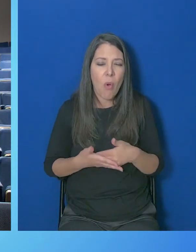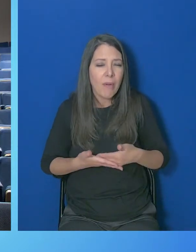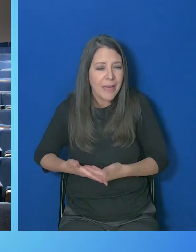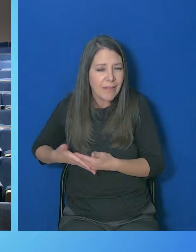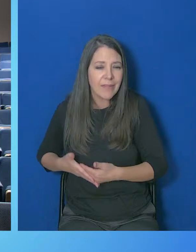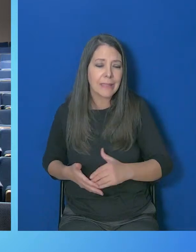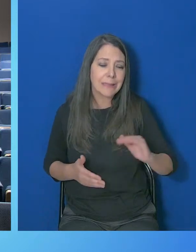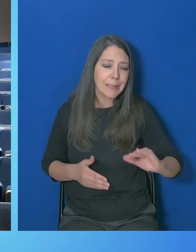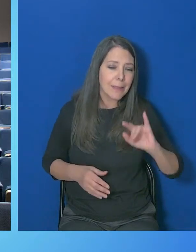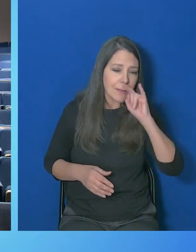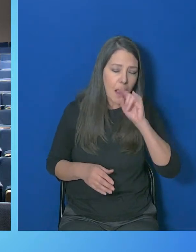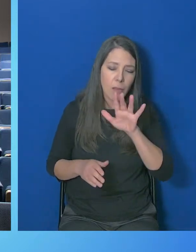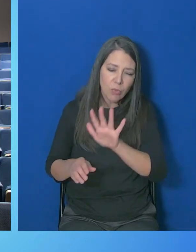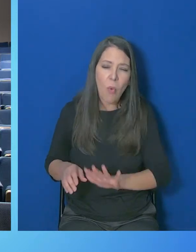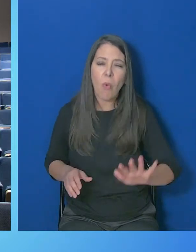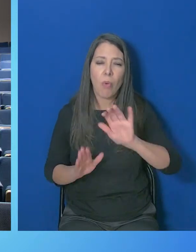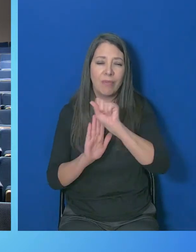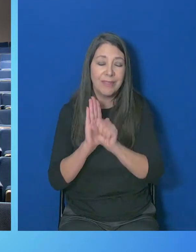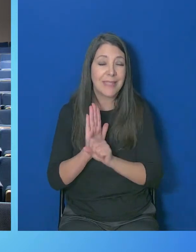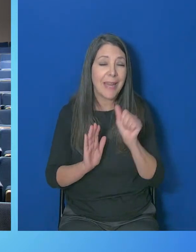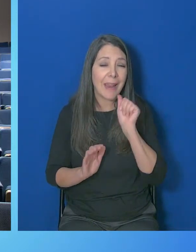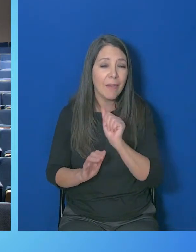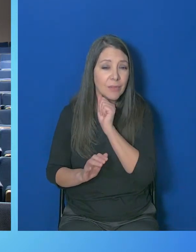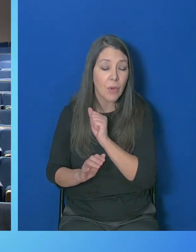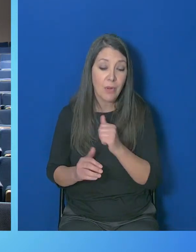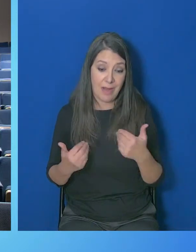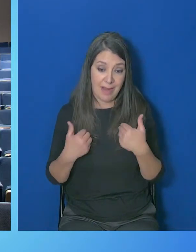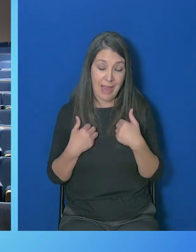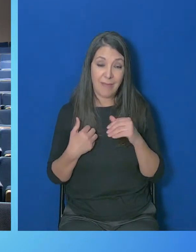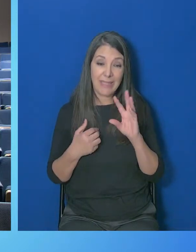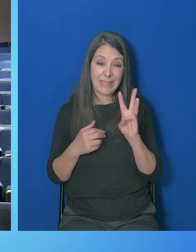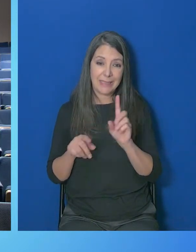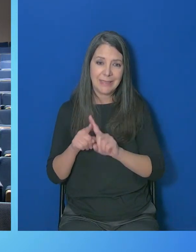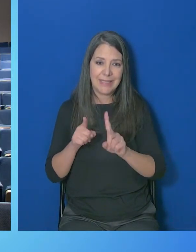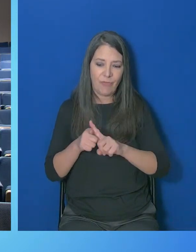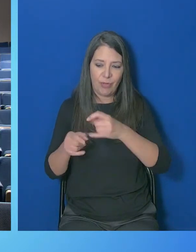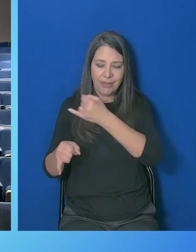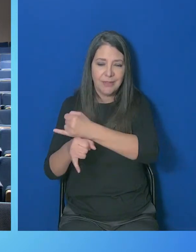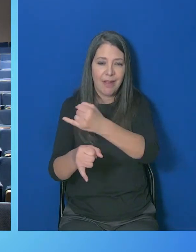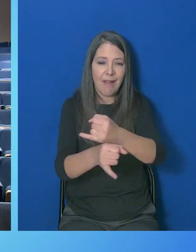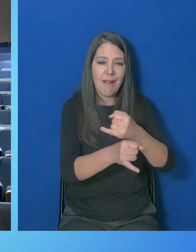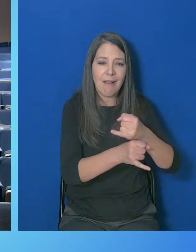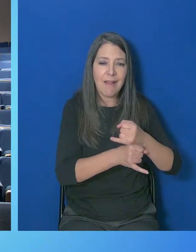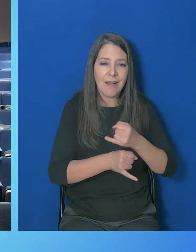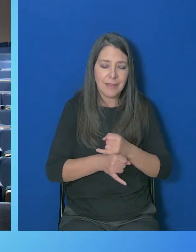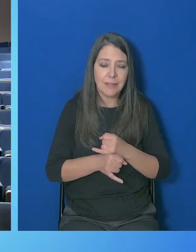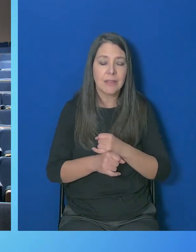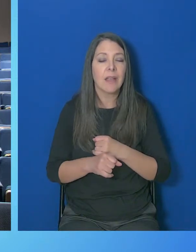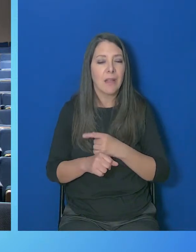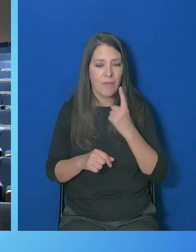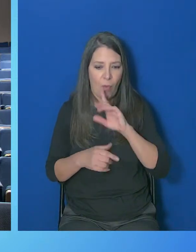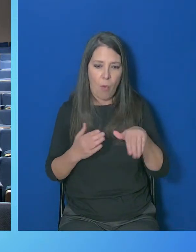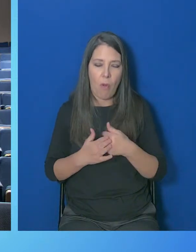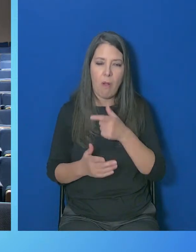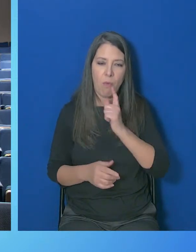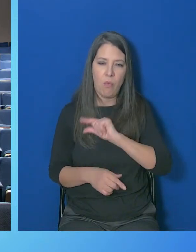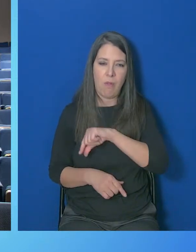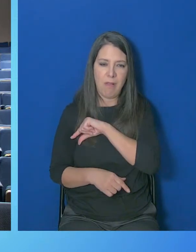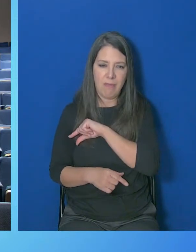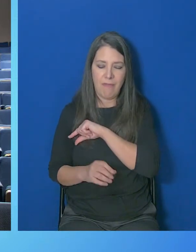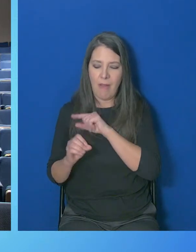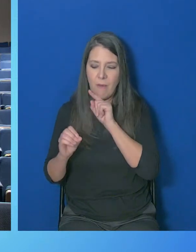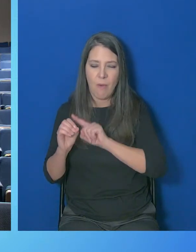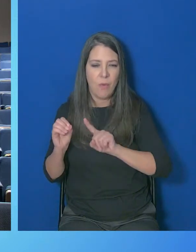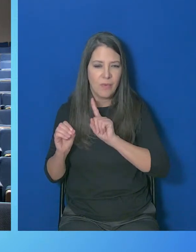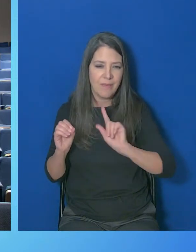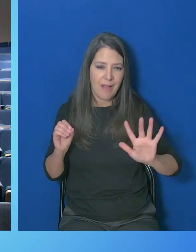state. We offer 6 campus-based preschool locations to eligible children aged 3 to 5 in the Phoenix and